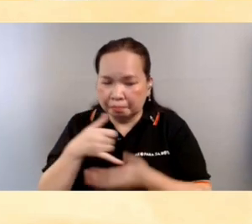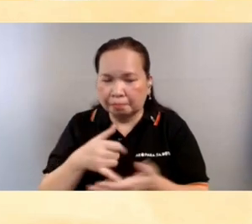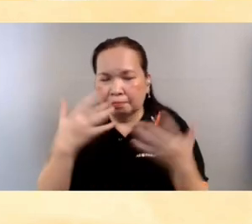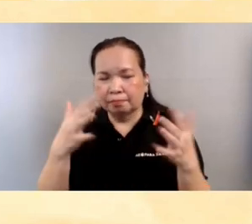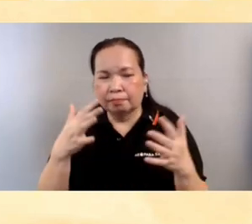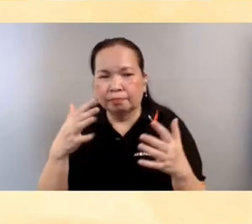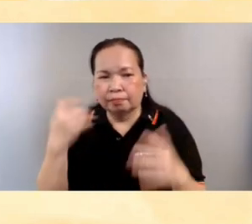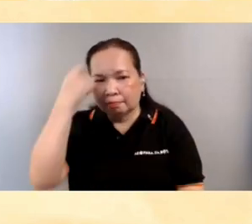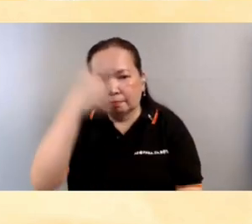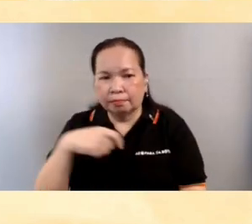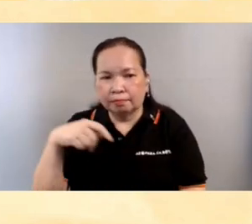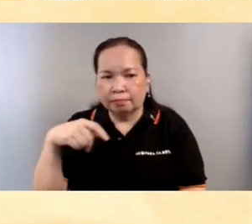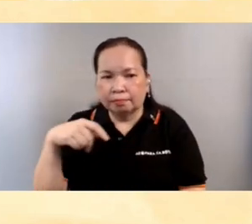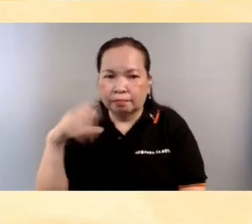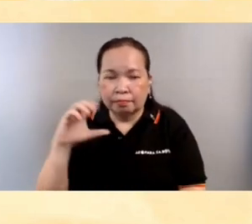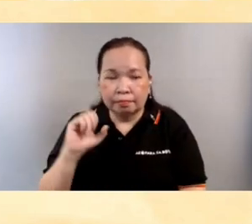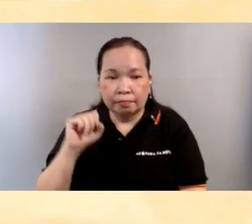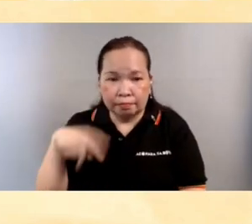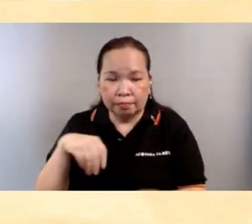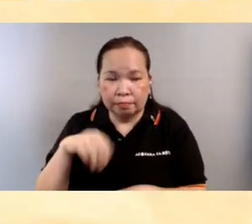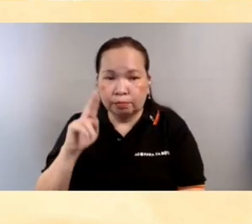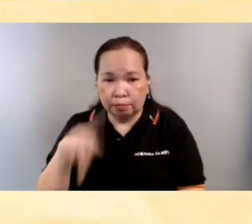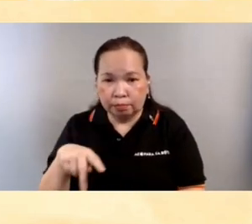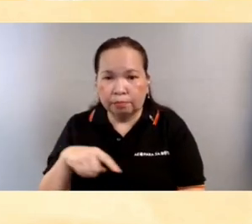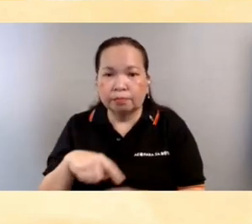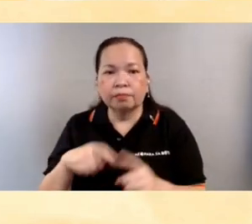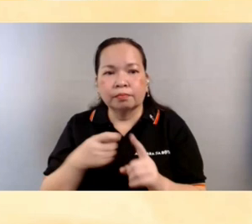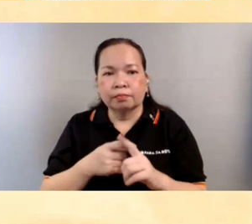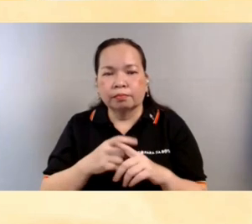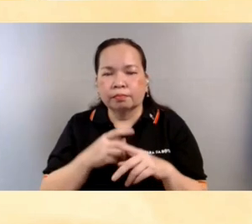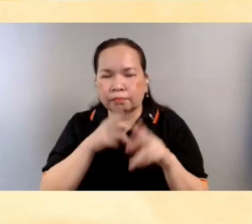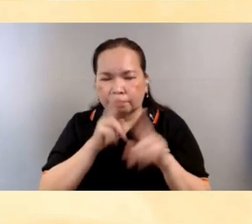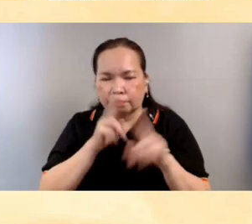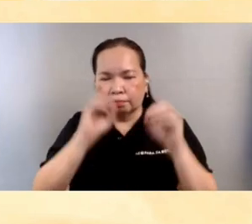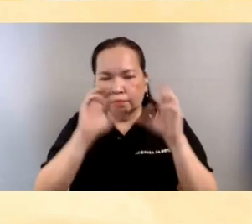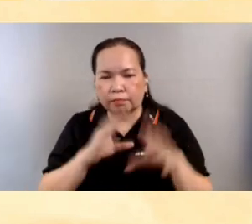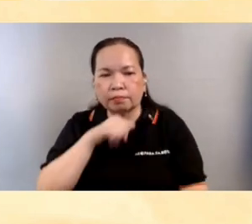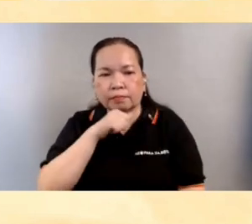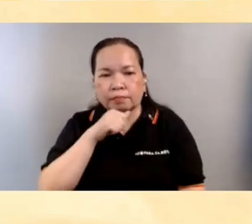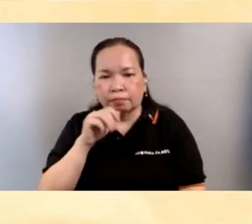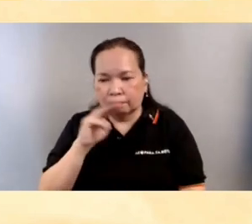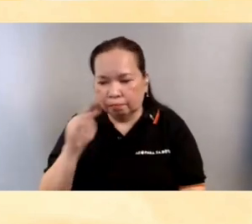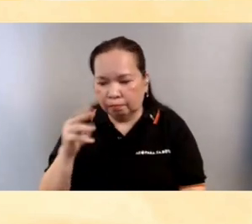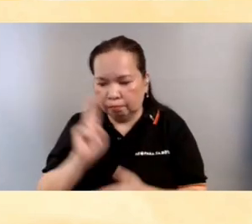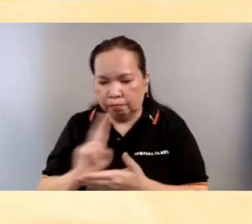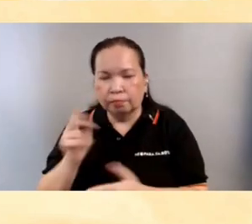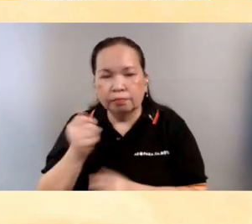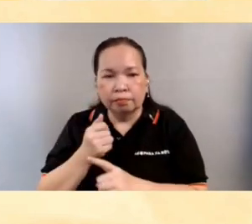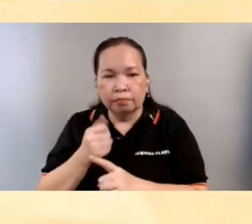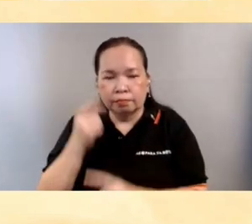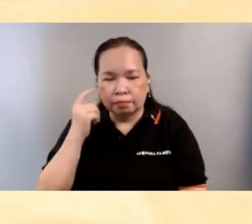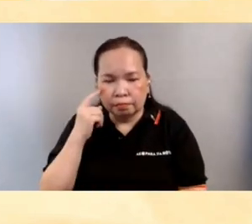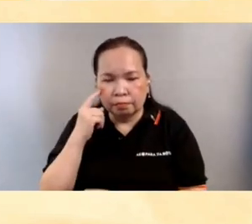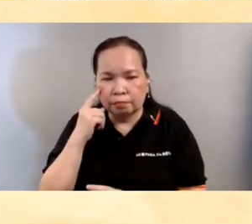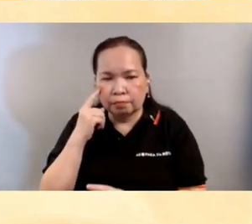Doctor of Science honoris causa by the Ateneo de Manila University. She is a mindfulness practitioner and